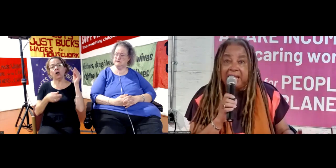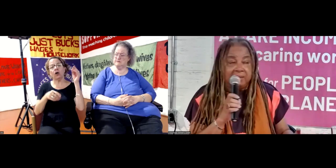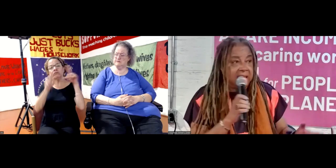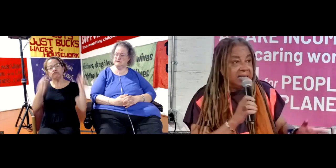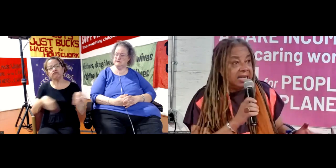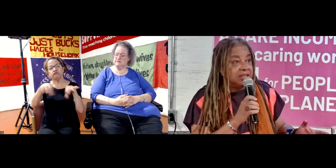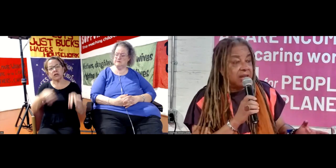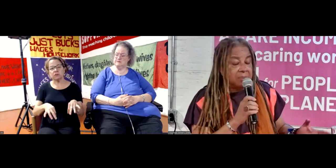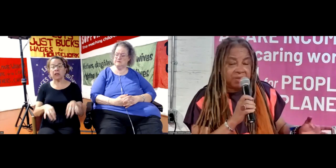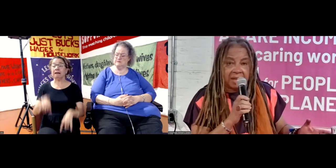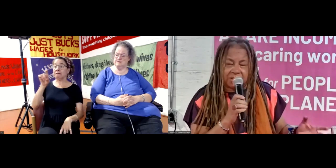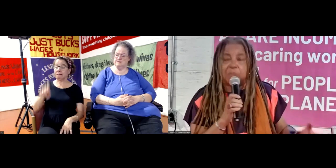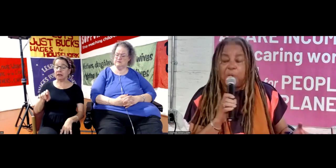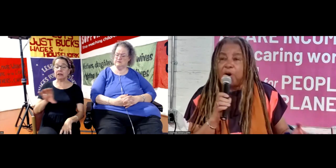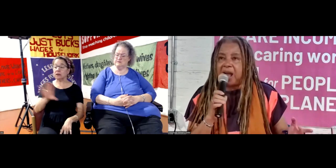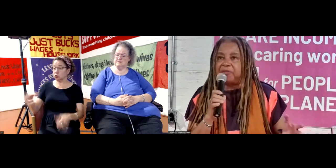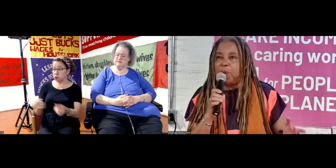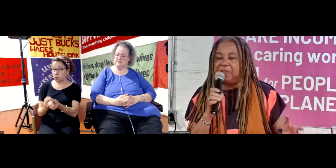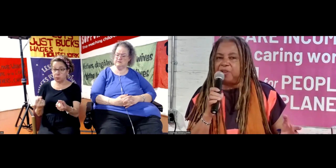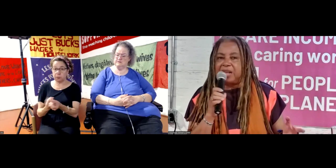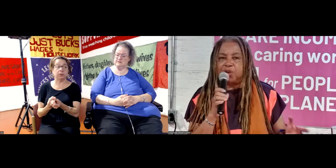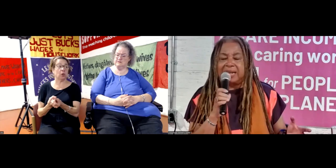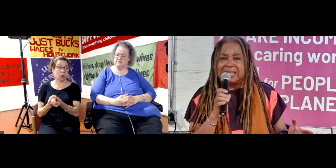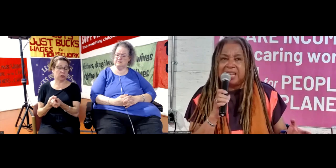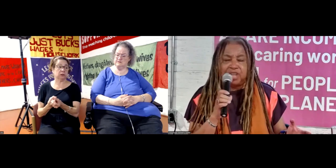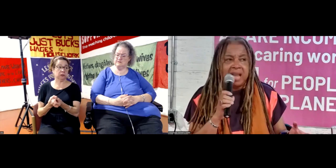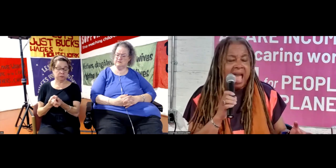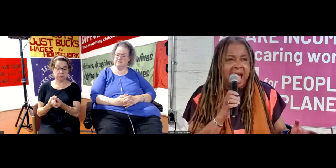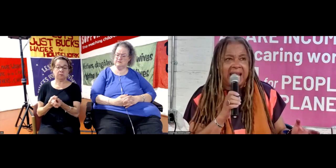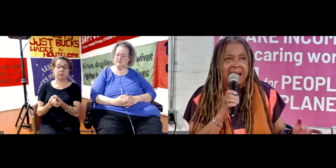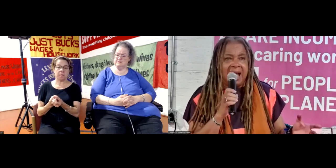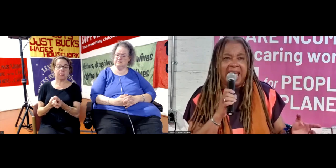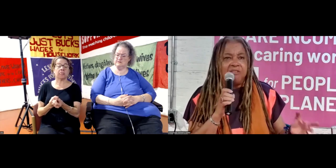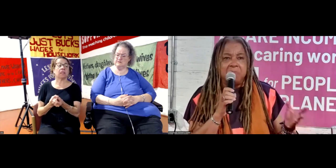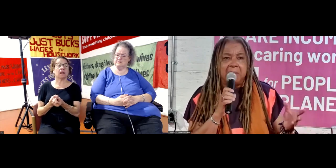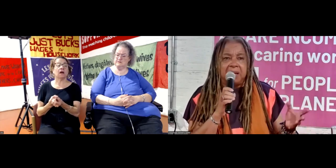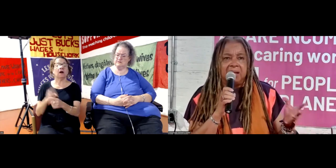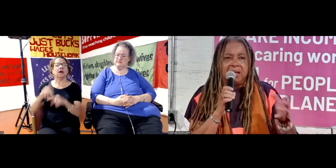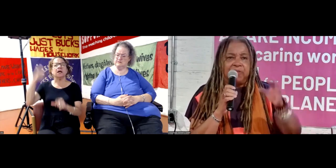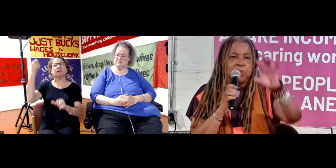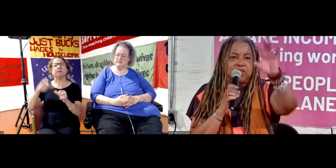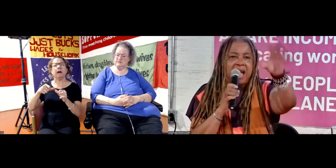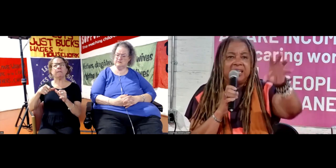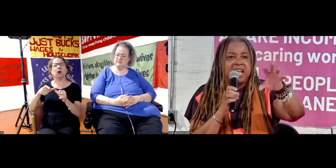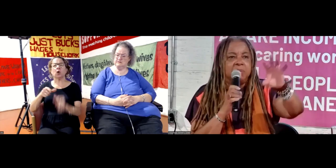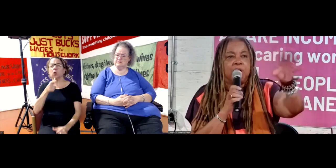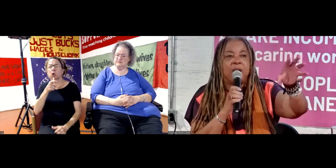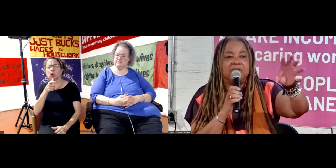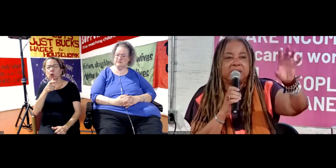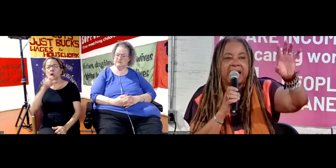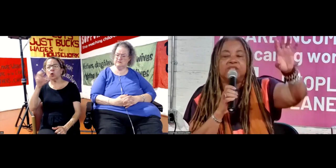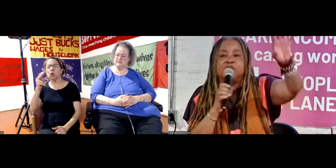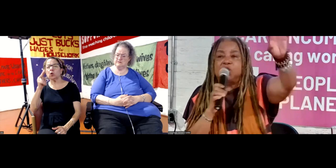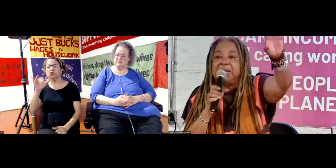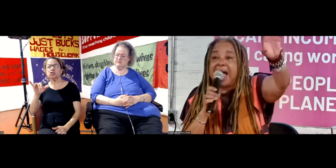why they needed the support of the welfare rights organization. And I can't remember if it was Johnny Tillman or